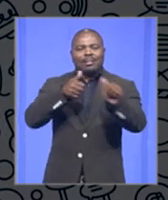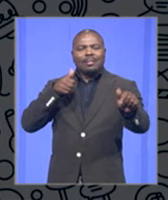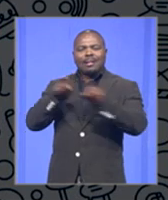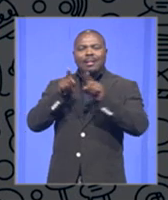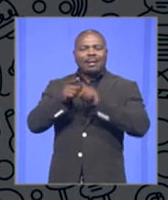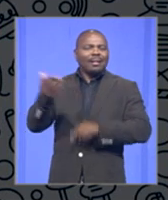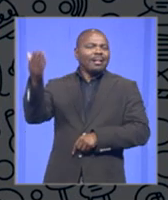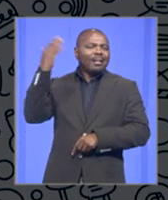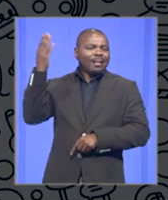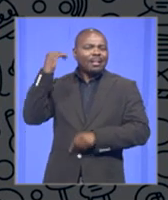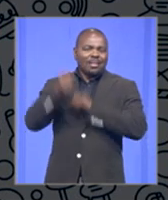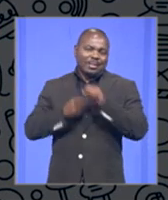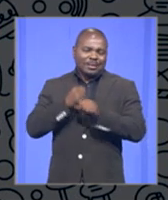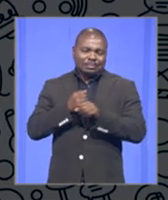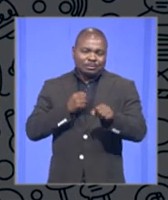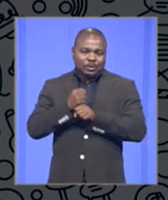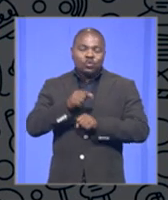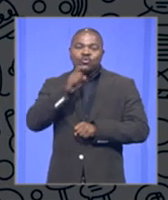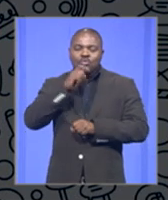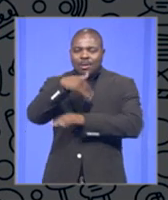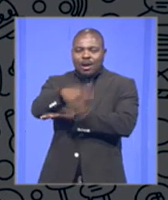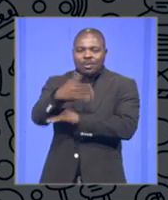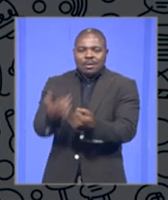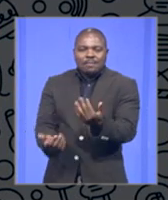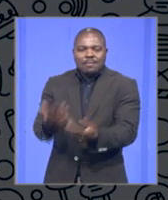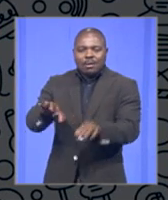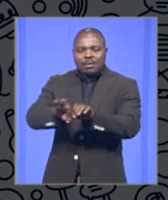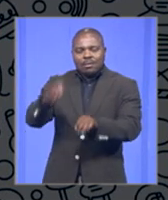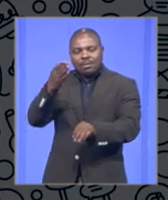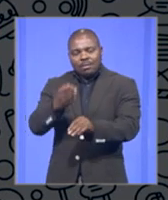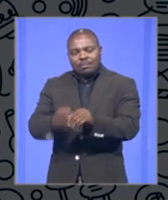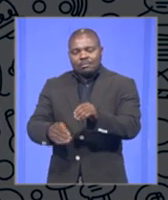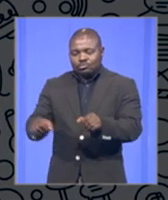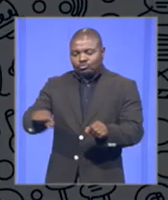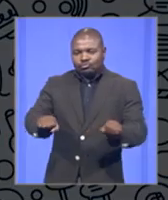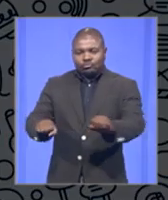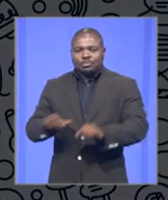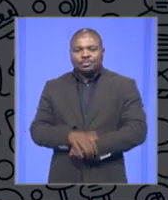naganne gore di hitile ka molelo wa ko ntle wa dikgong.